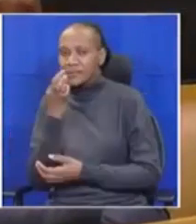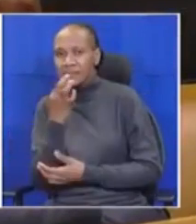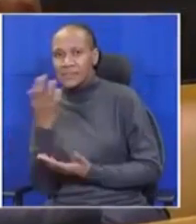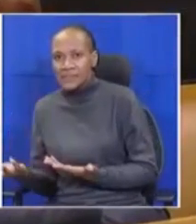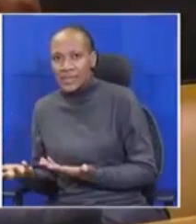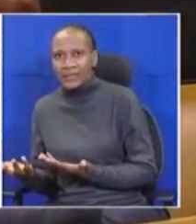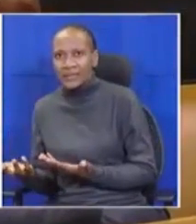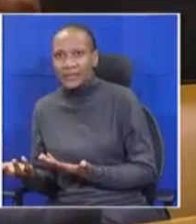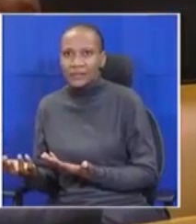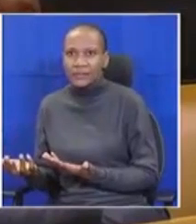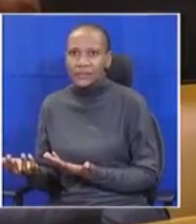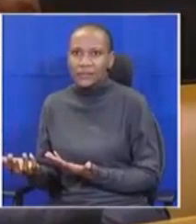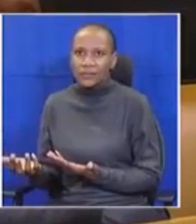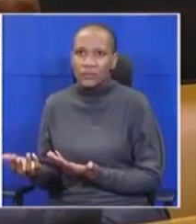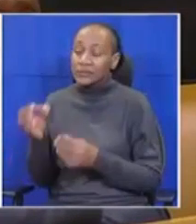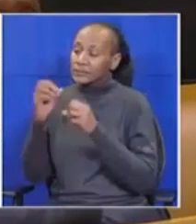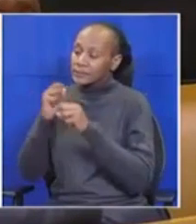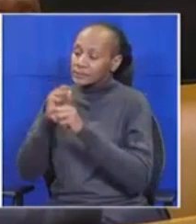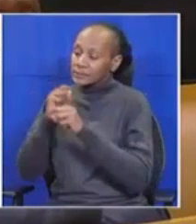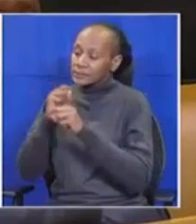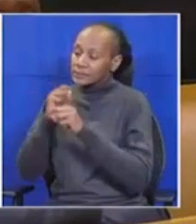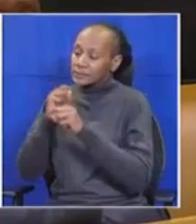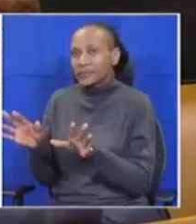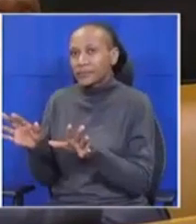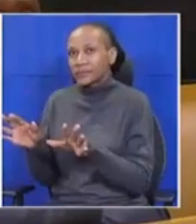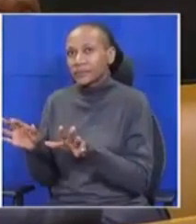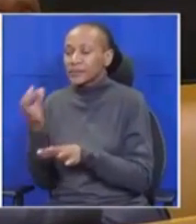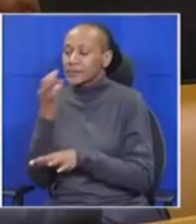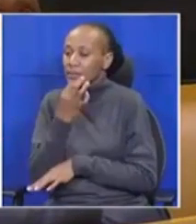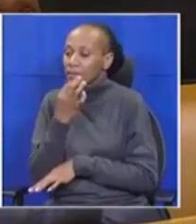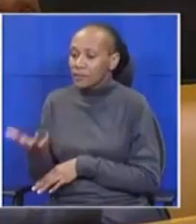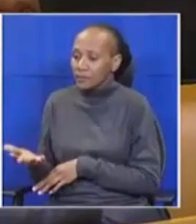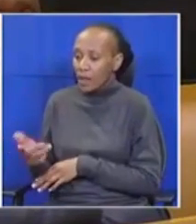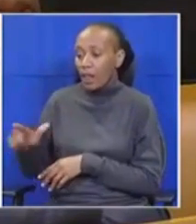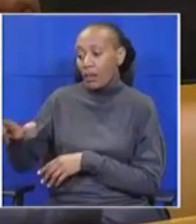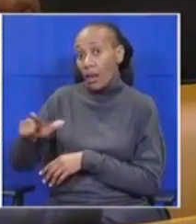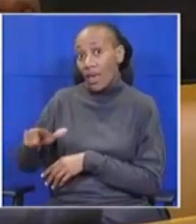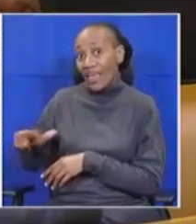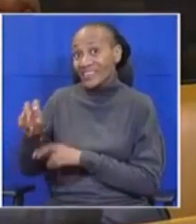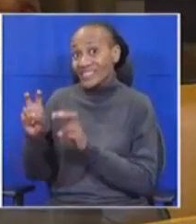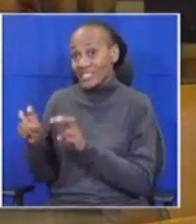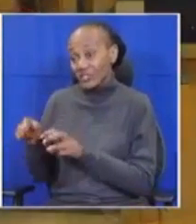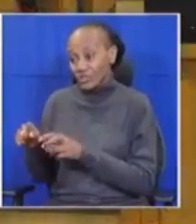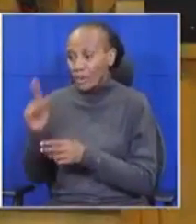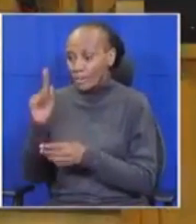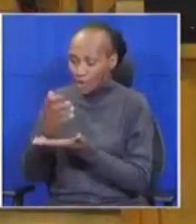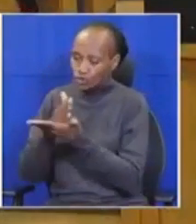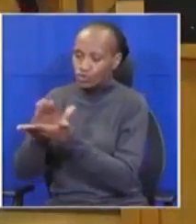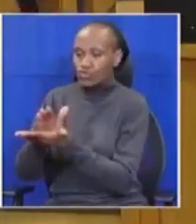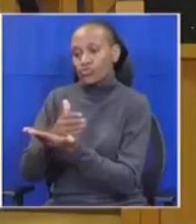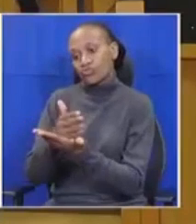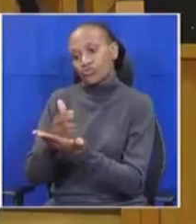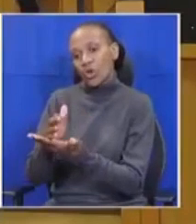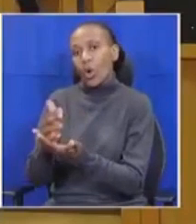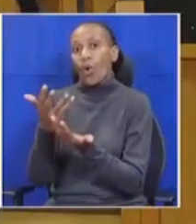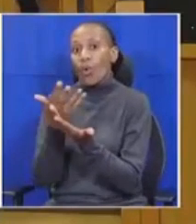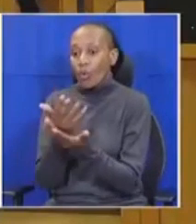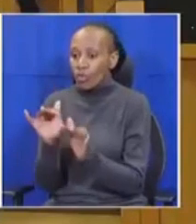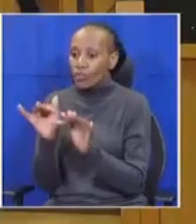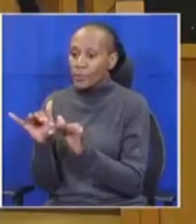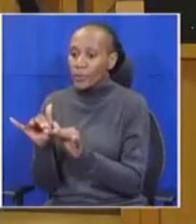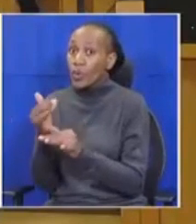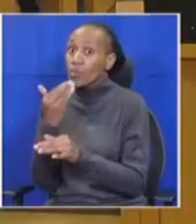an aspiration, or articulated an aspiration, and said that the land shall be shared amongst those who work it.